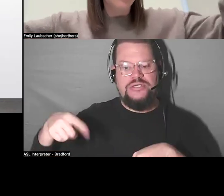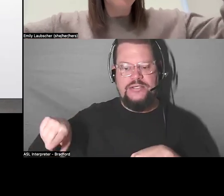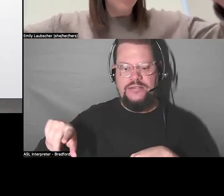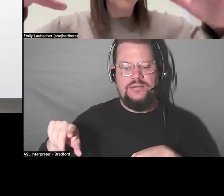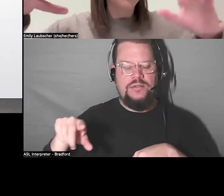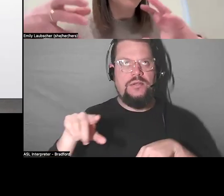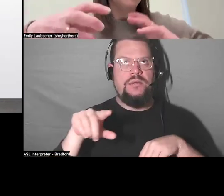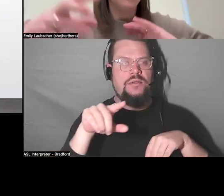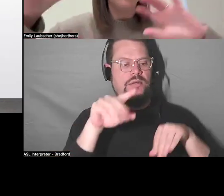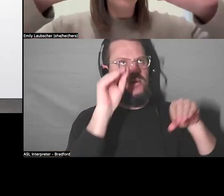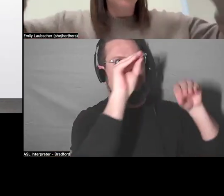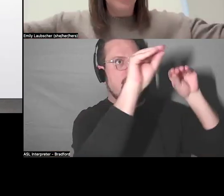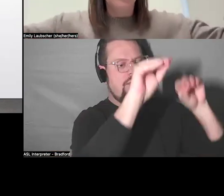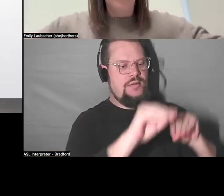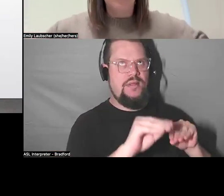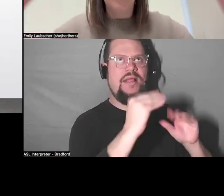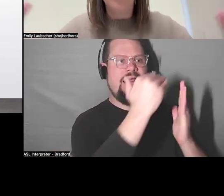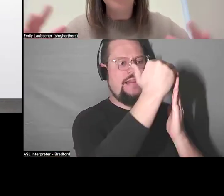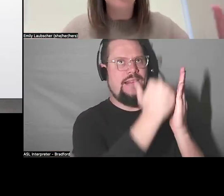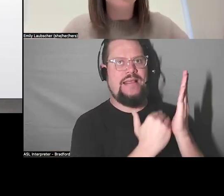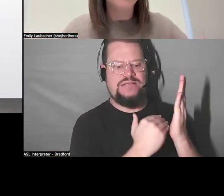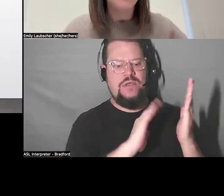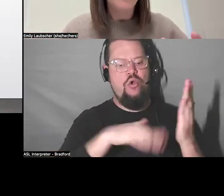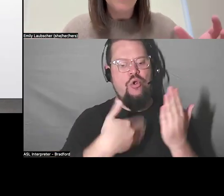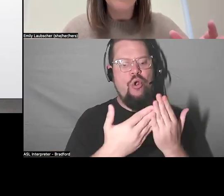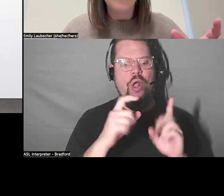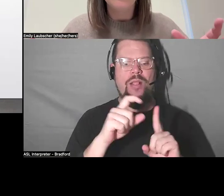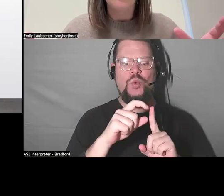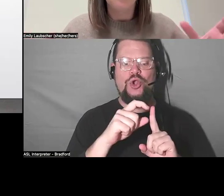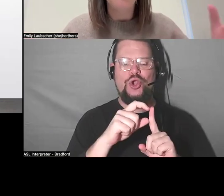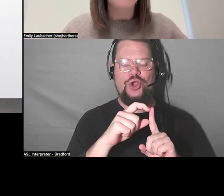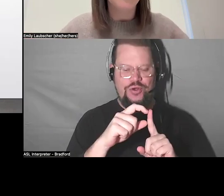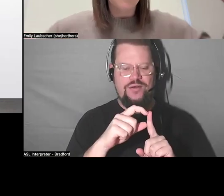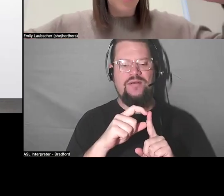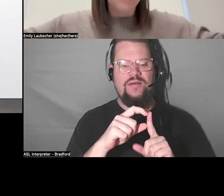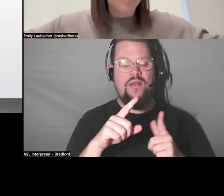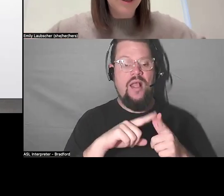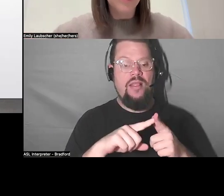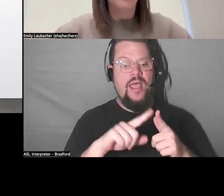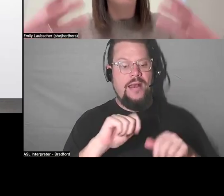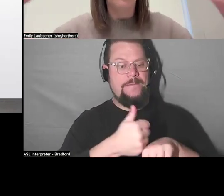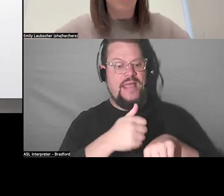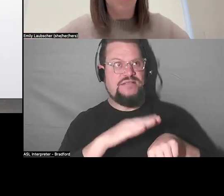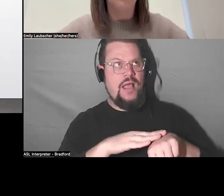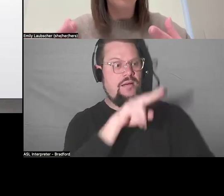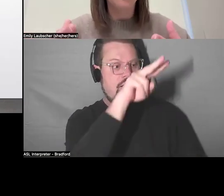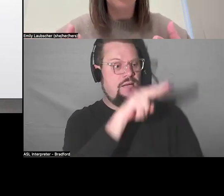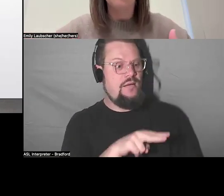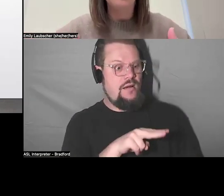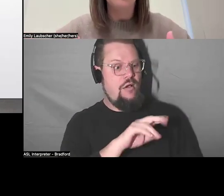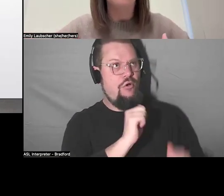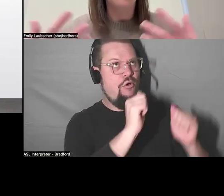a giant master list of kind of all the words. And then based on that collection of all